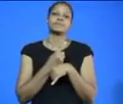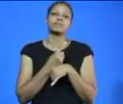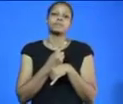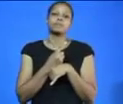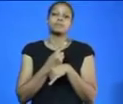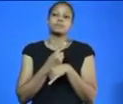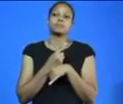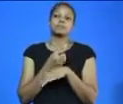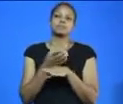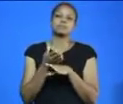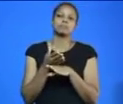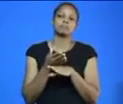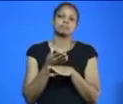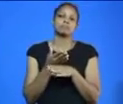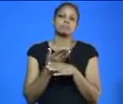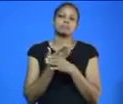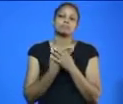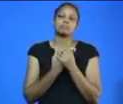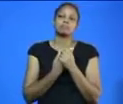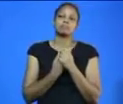attention. Well, before I do that,